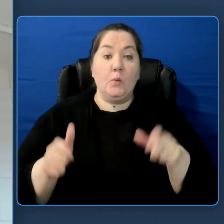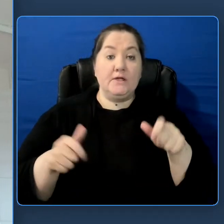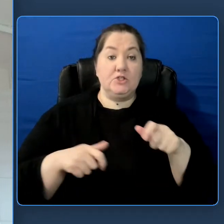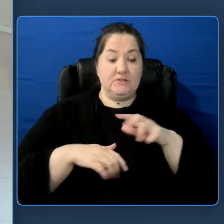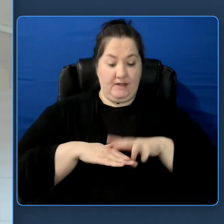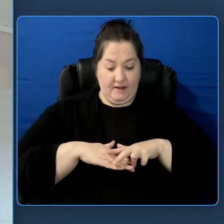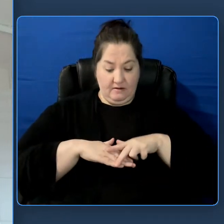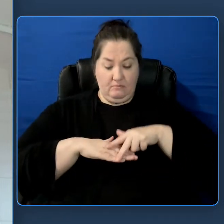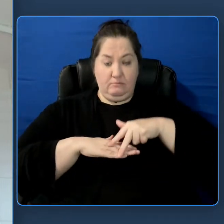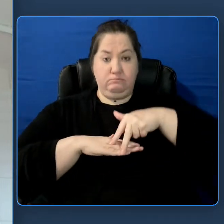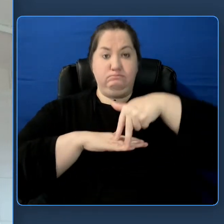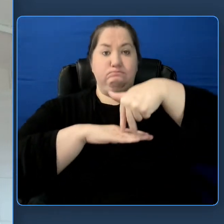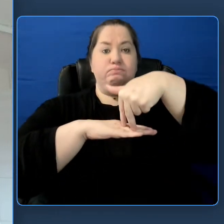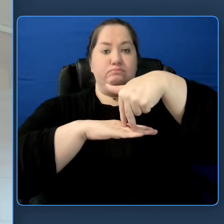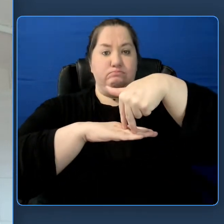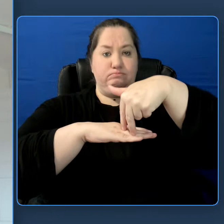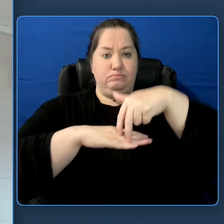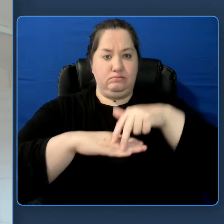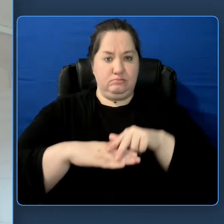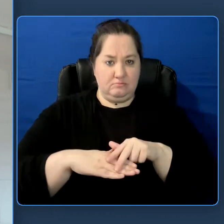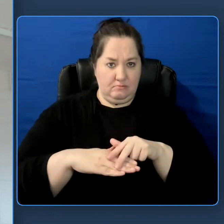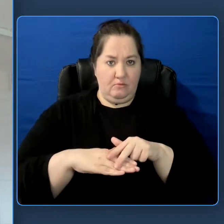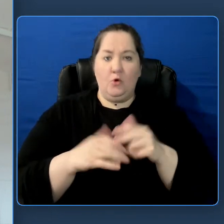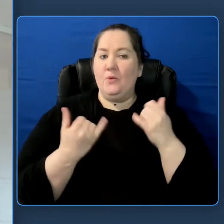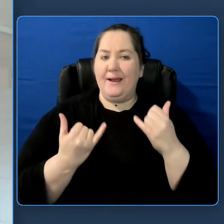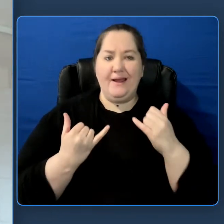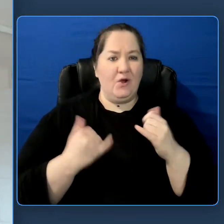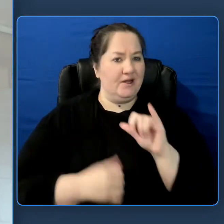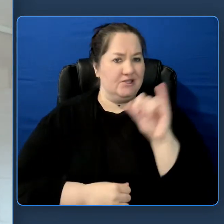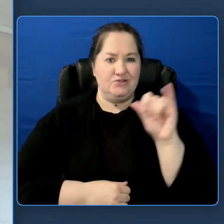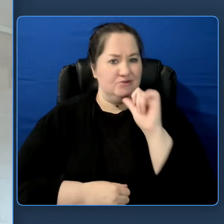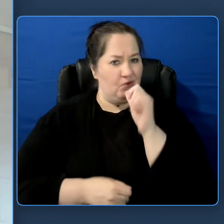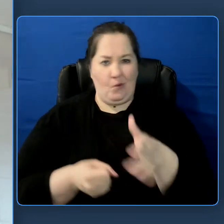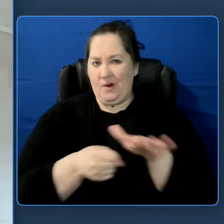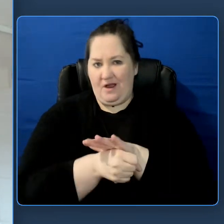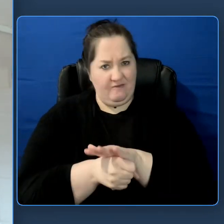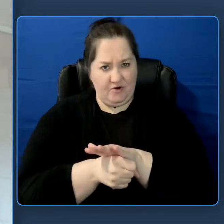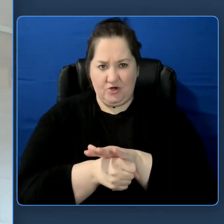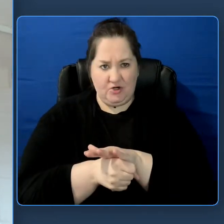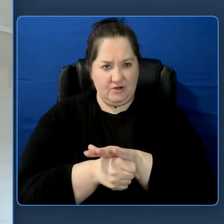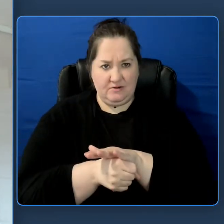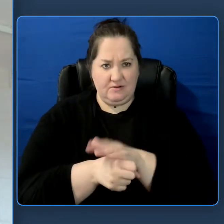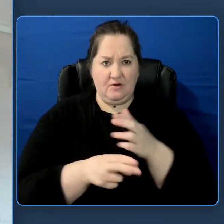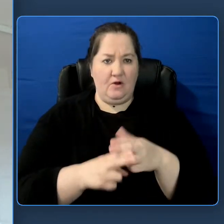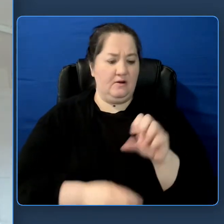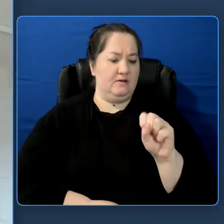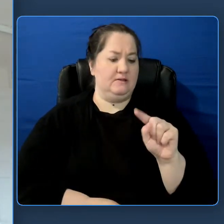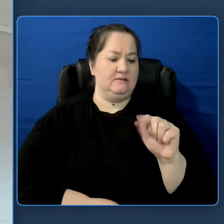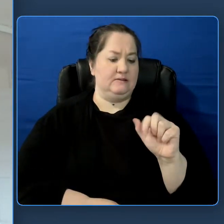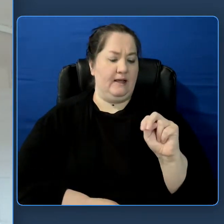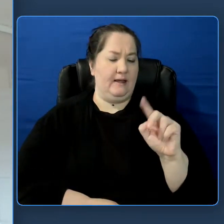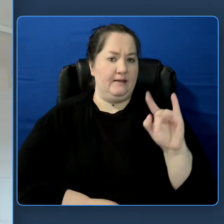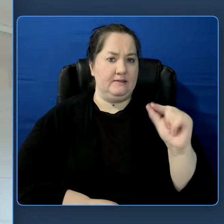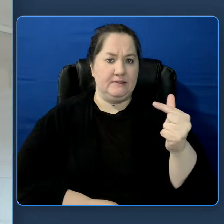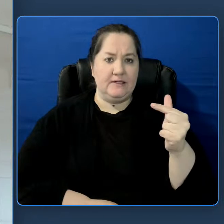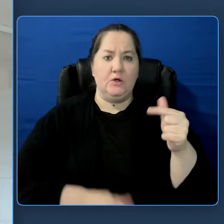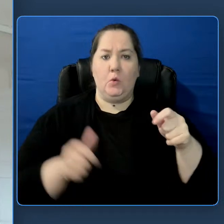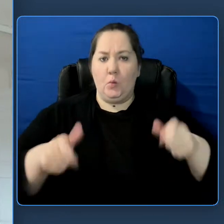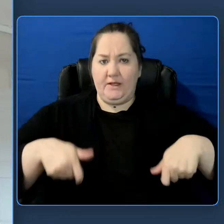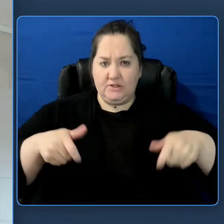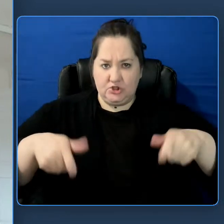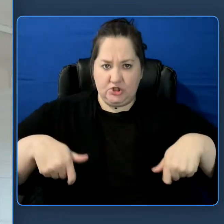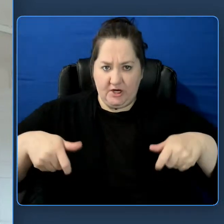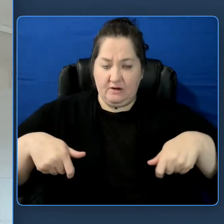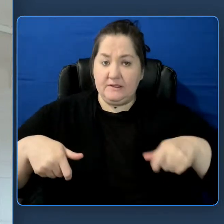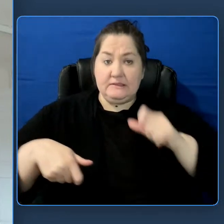stand. Right now, insurances don't cover standing wheelchairs, if you can believe that. It is not considered